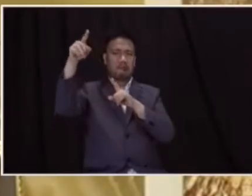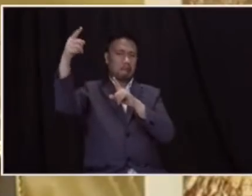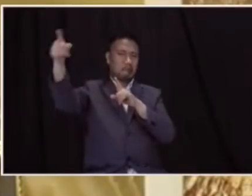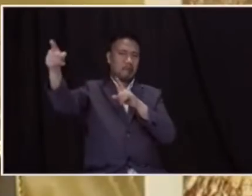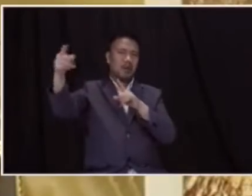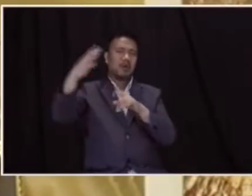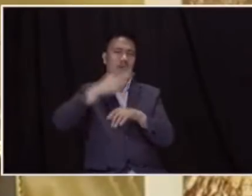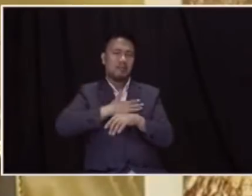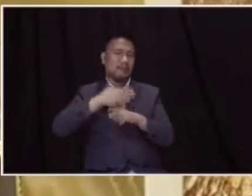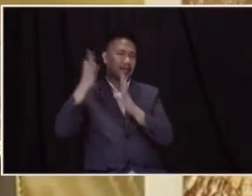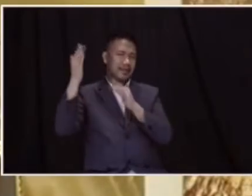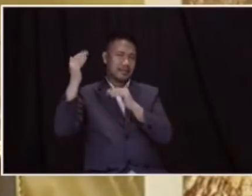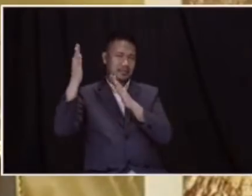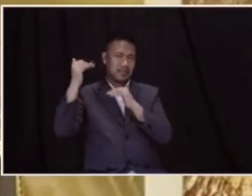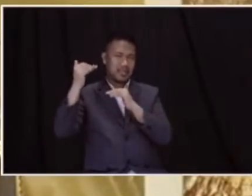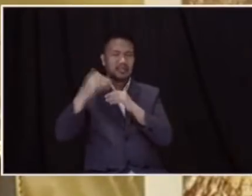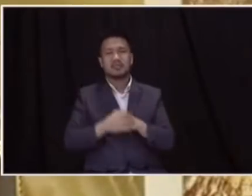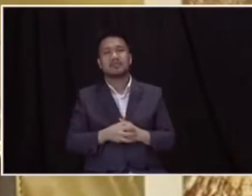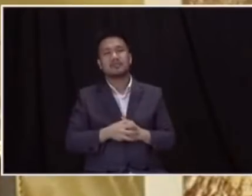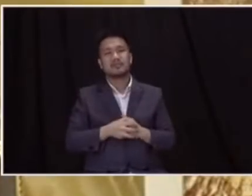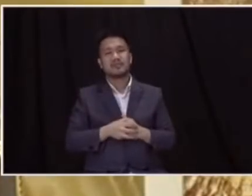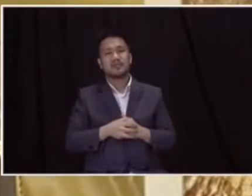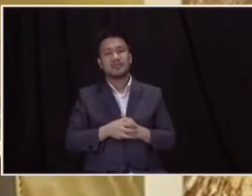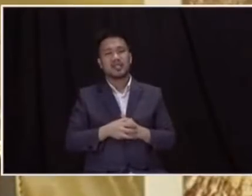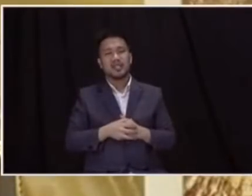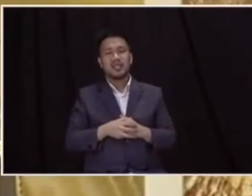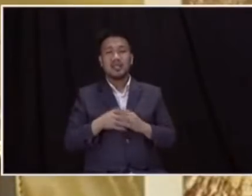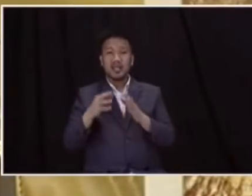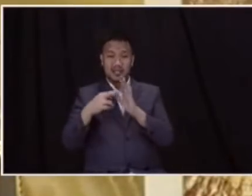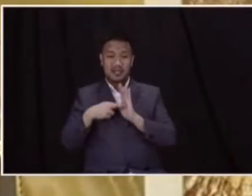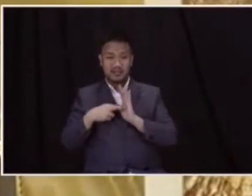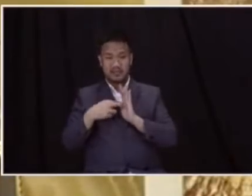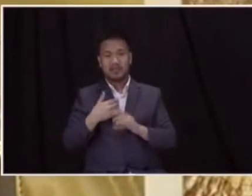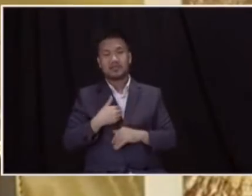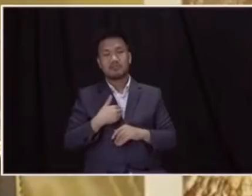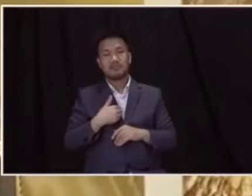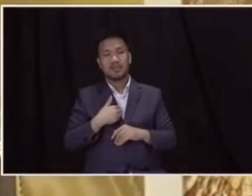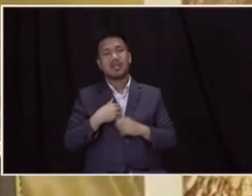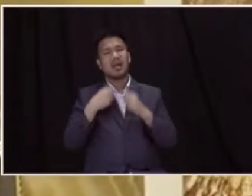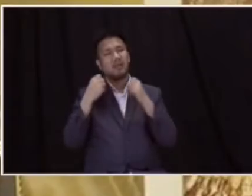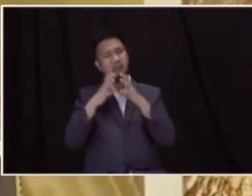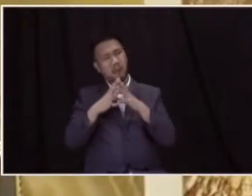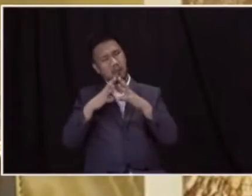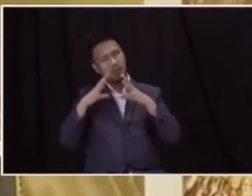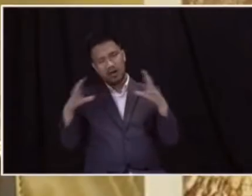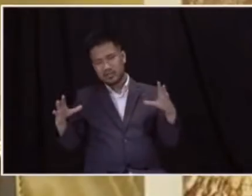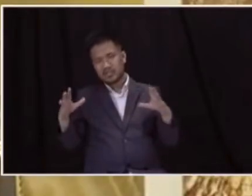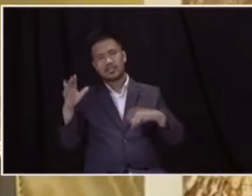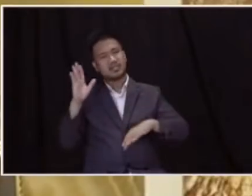my expectations. And it demands of me a lot more